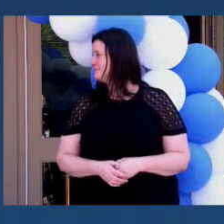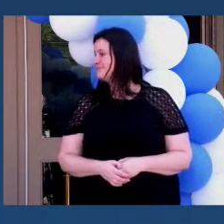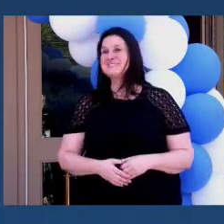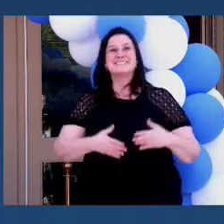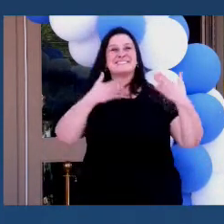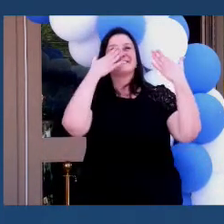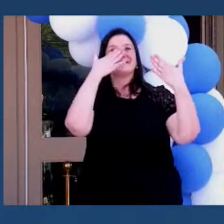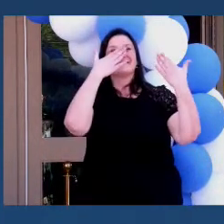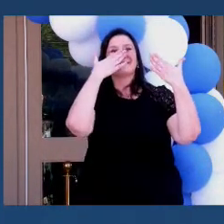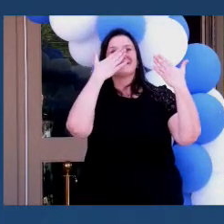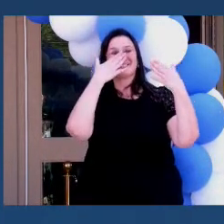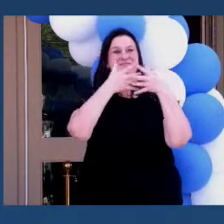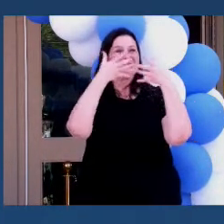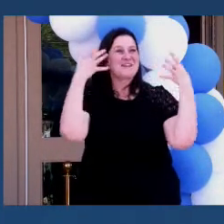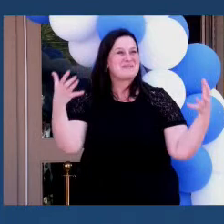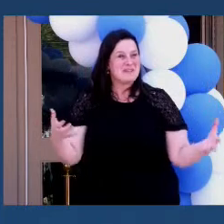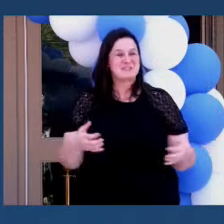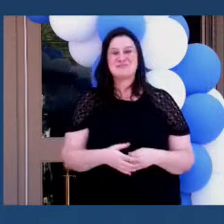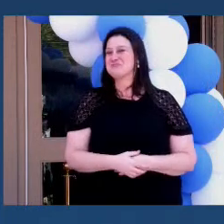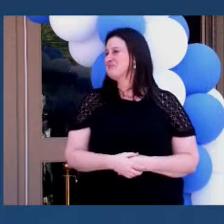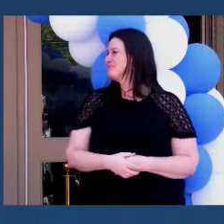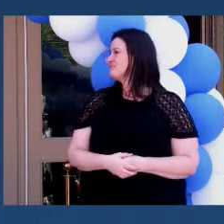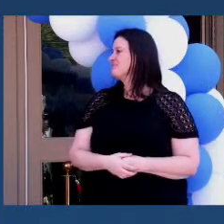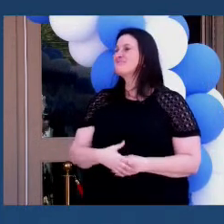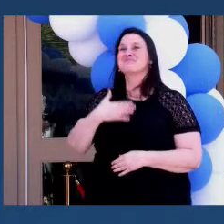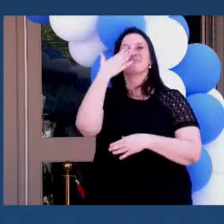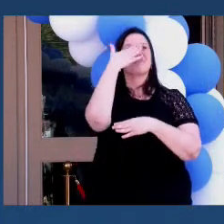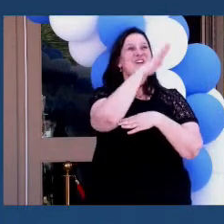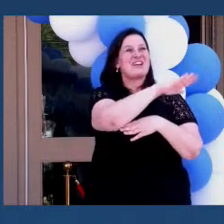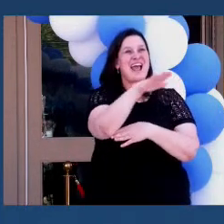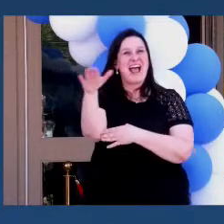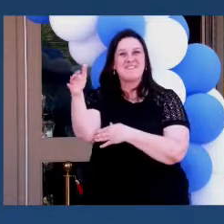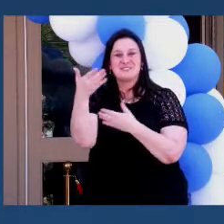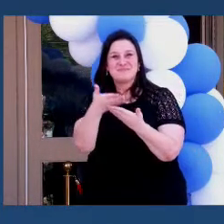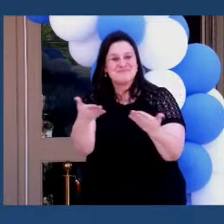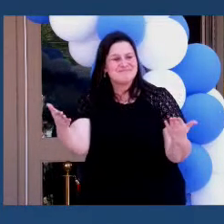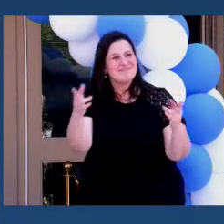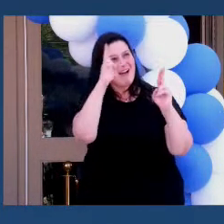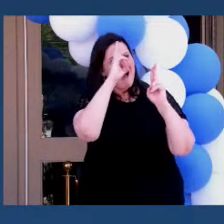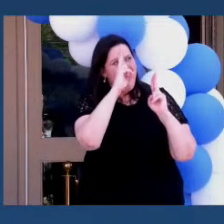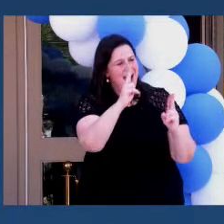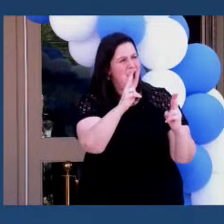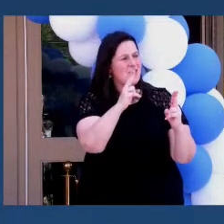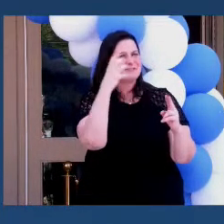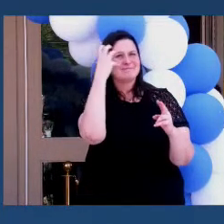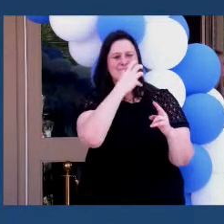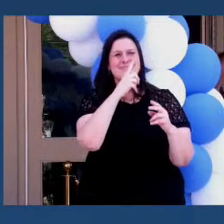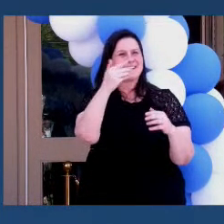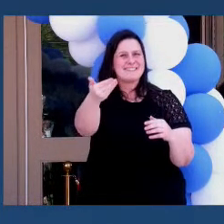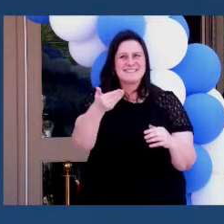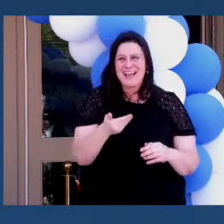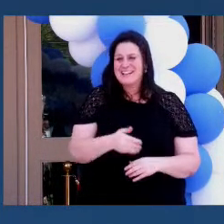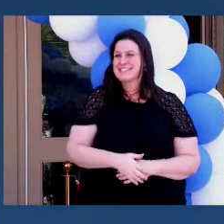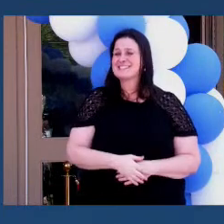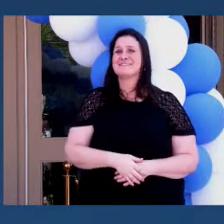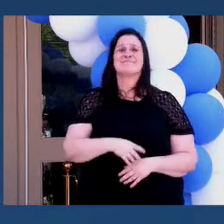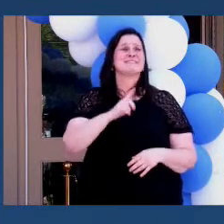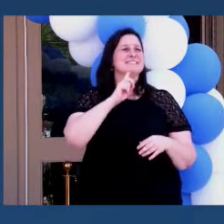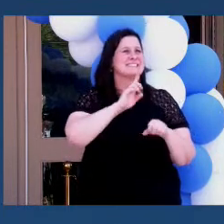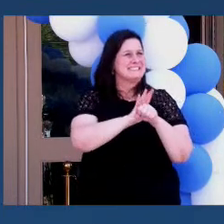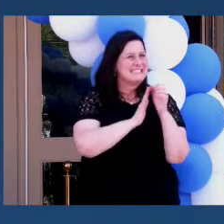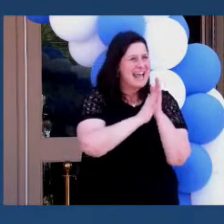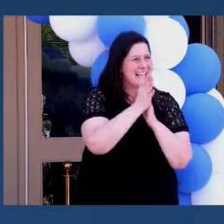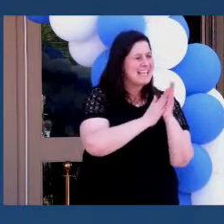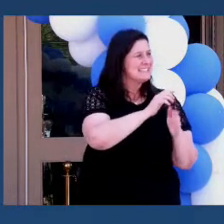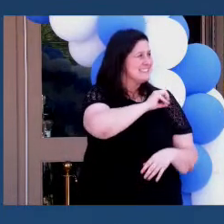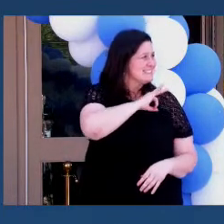Thank you very much. Good afternoon, everyone. Esteemed guests, dedicated staff, students,